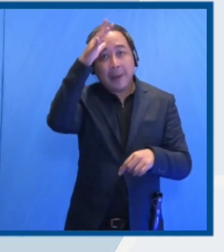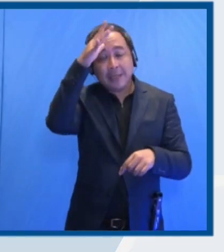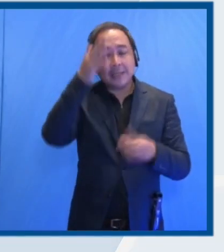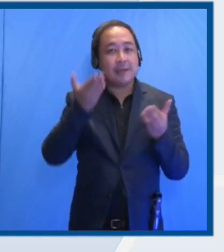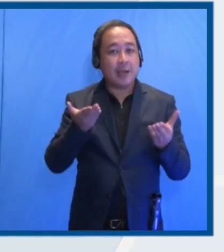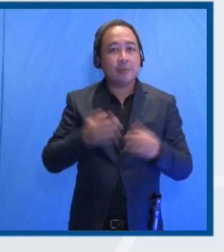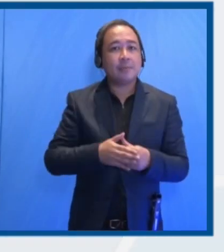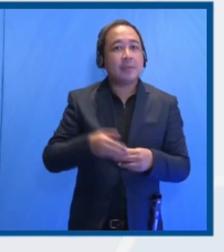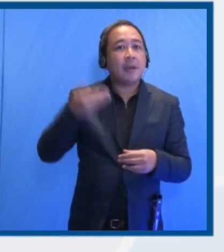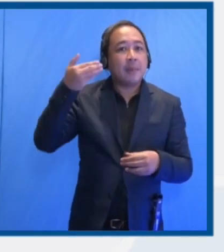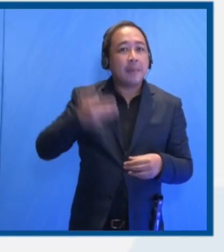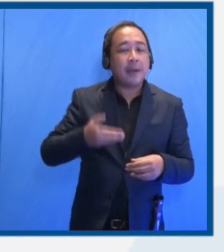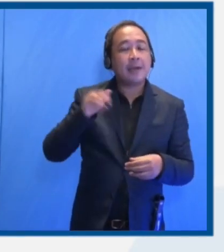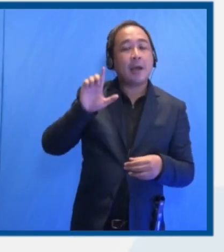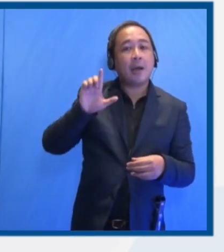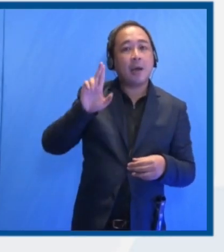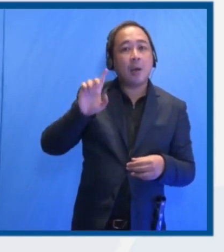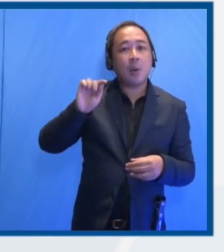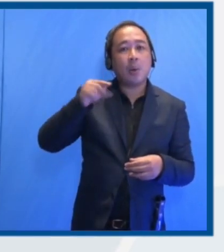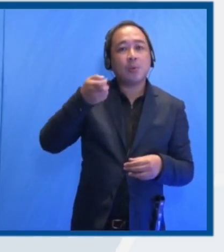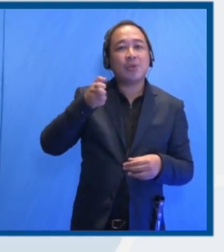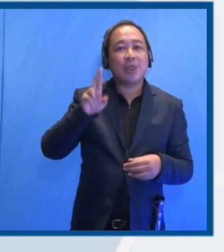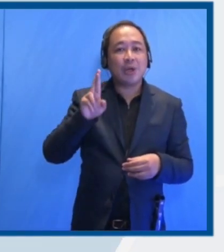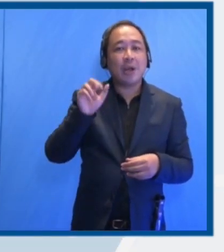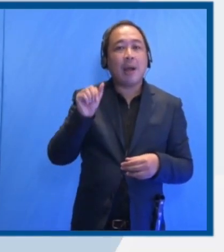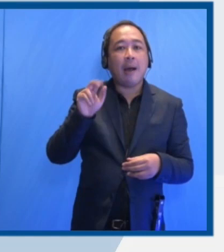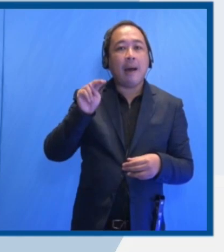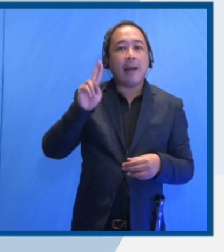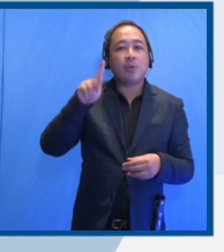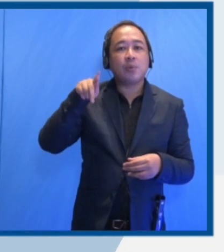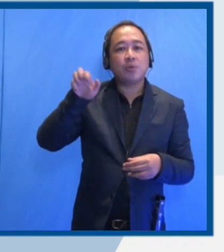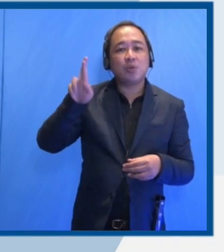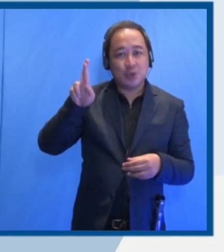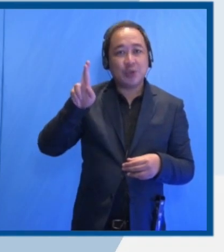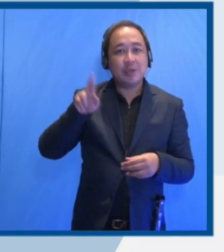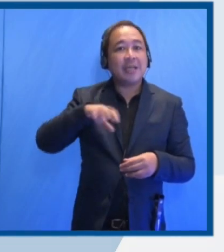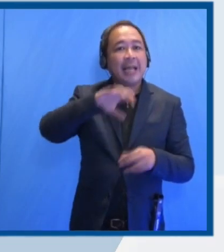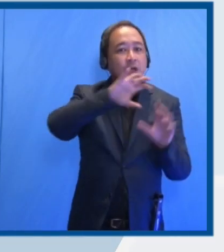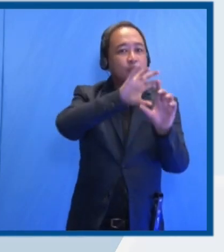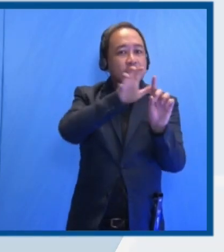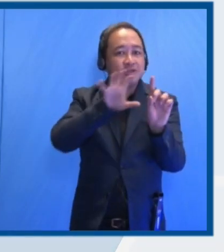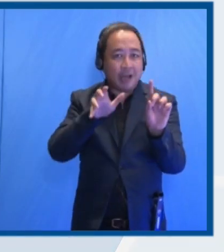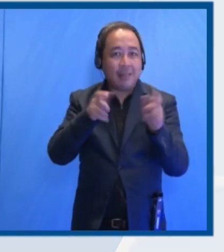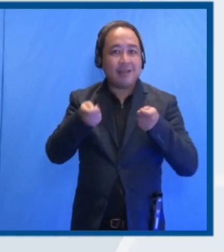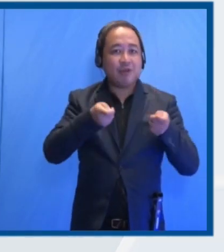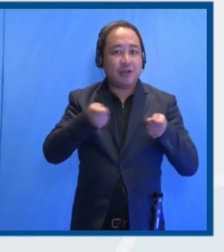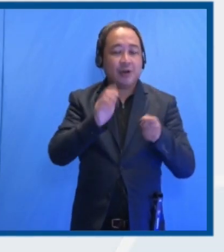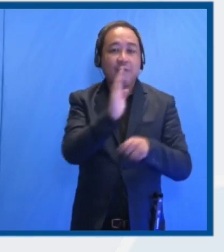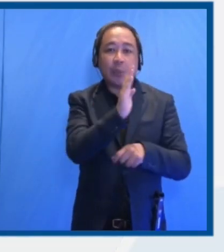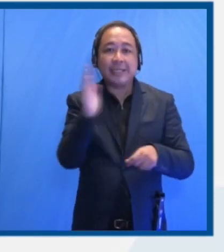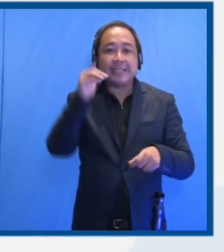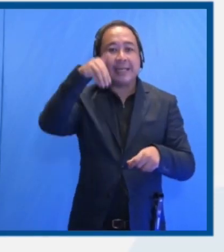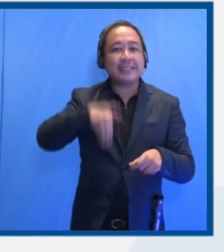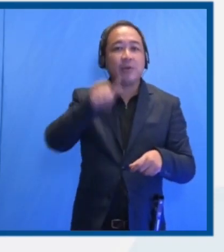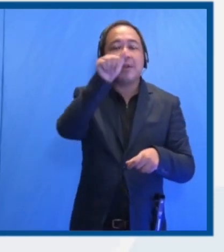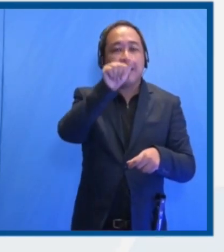Luther Anukur, and I am the Regional Director for Eastern and Southern Africa for the International Union for Conservation of Nature,